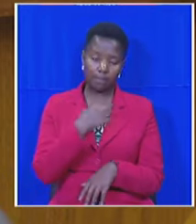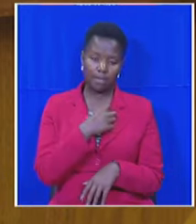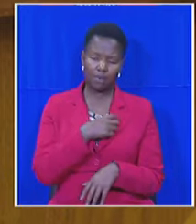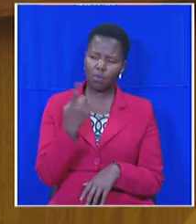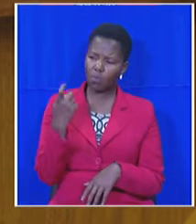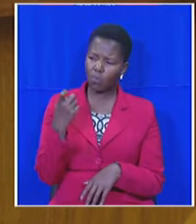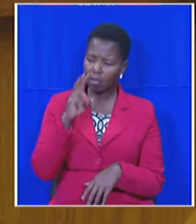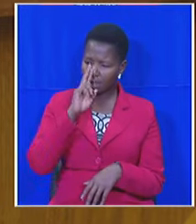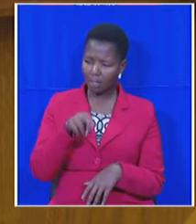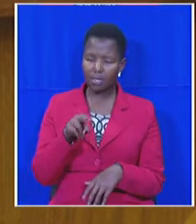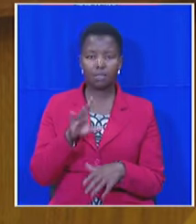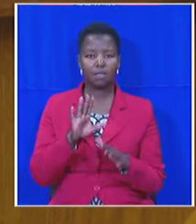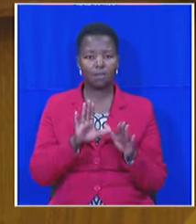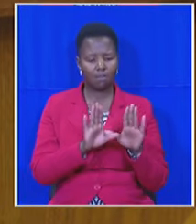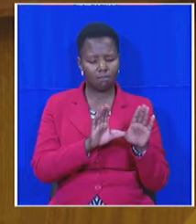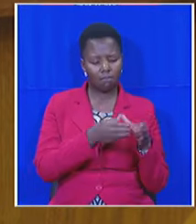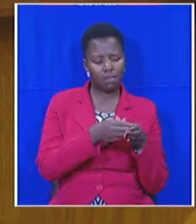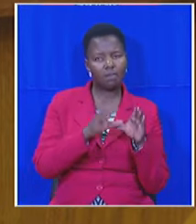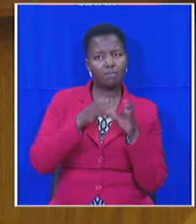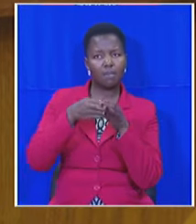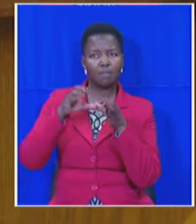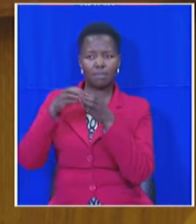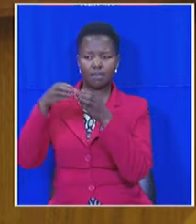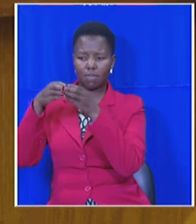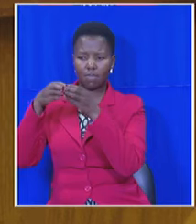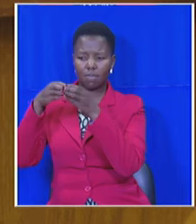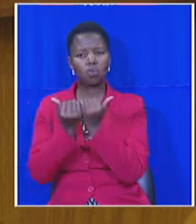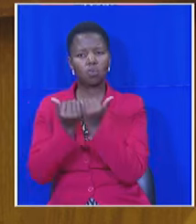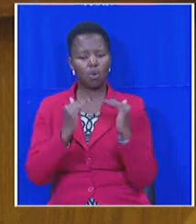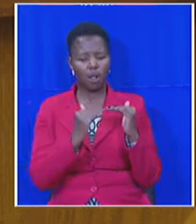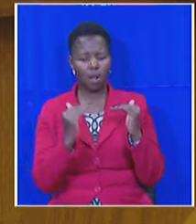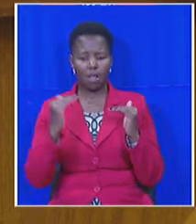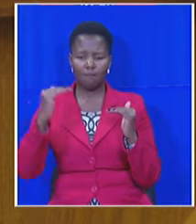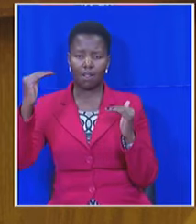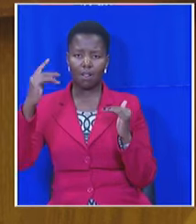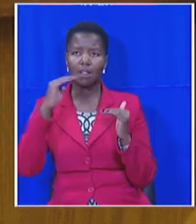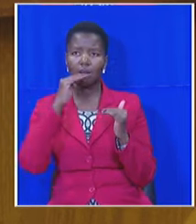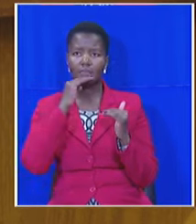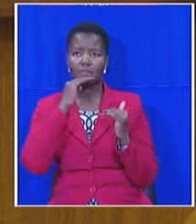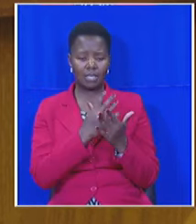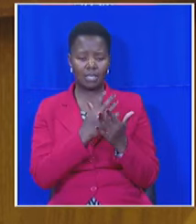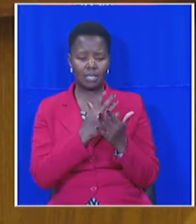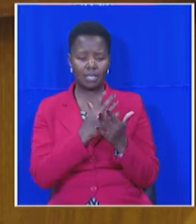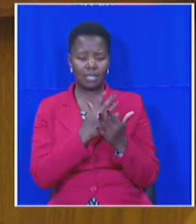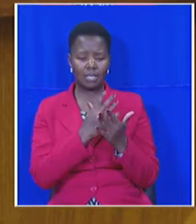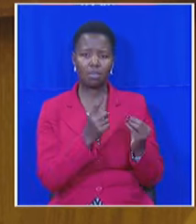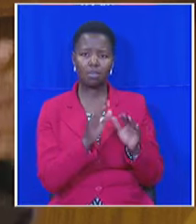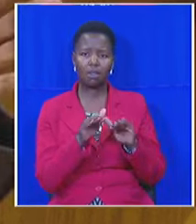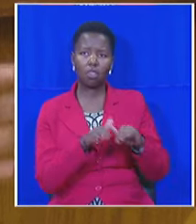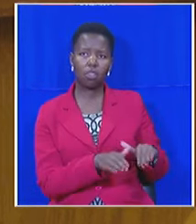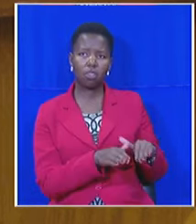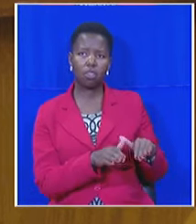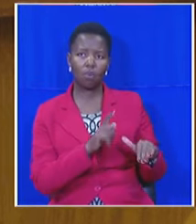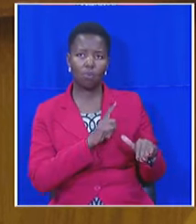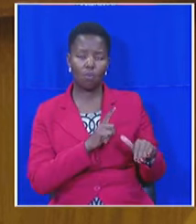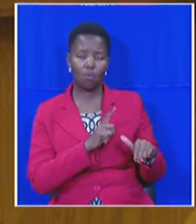that the quintal system seems to be marginalizing certain learners, because you may be in a